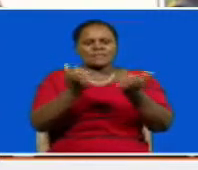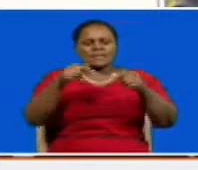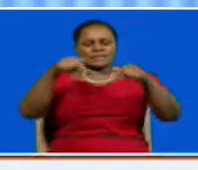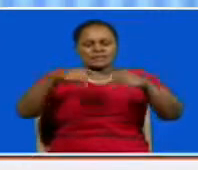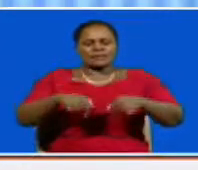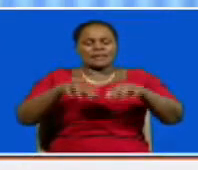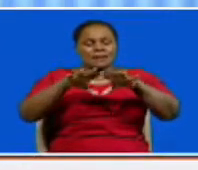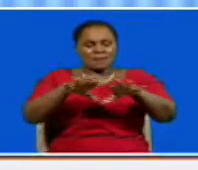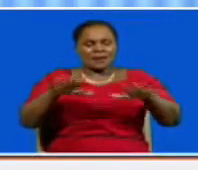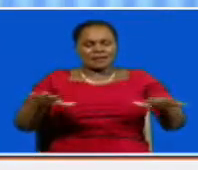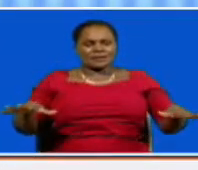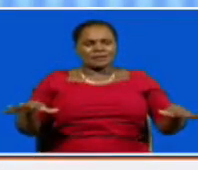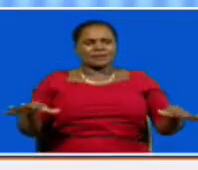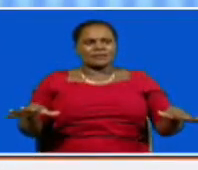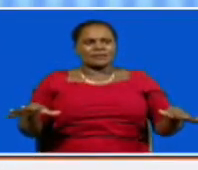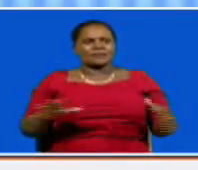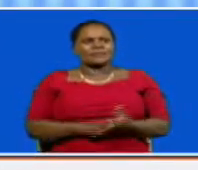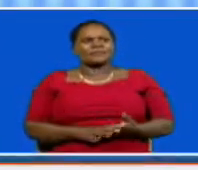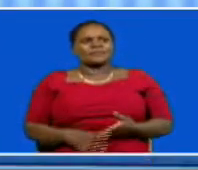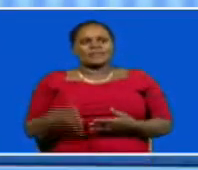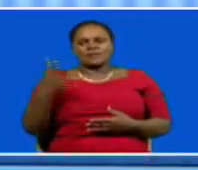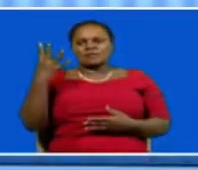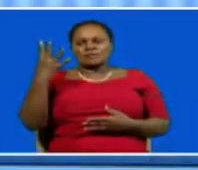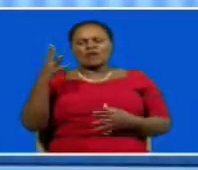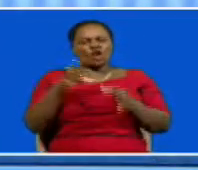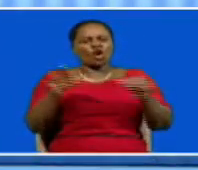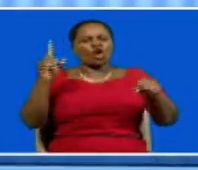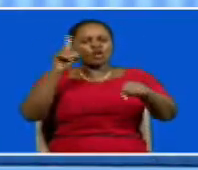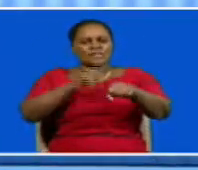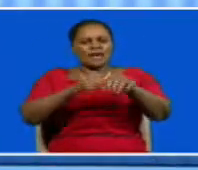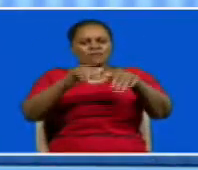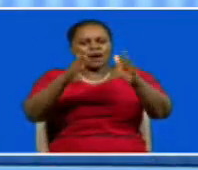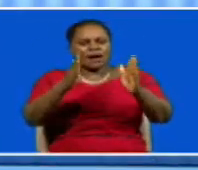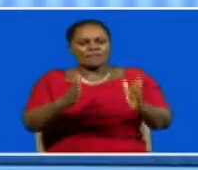Moving on, for a long time, farmers have been gambling when it